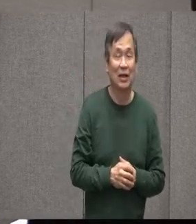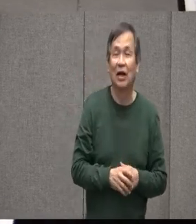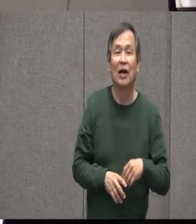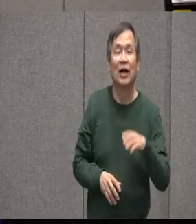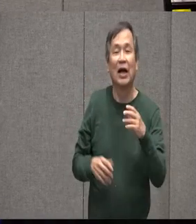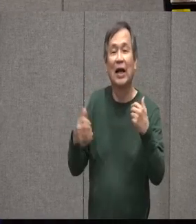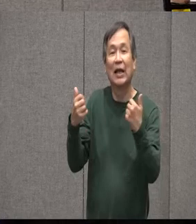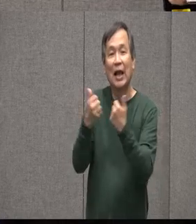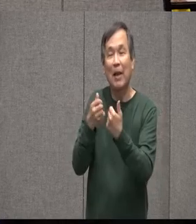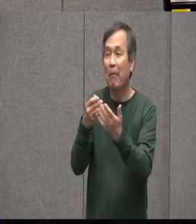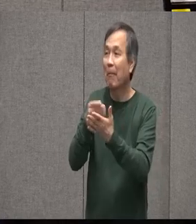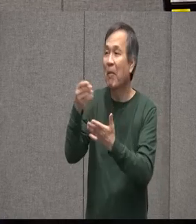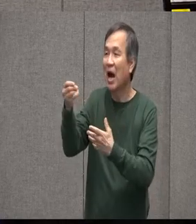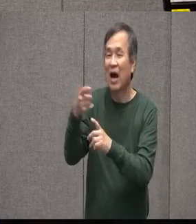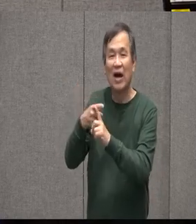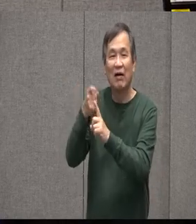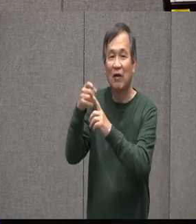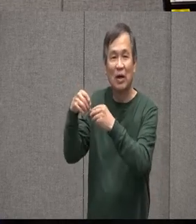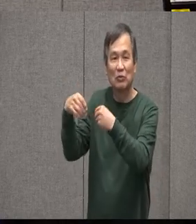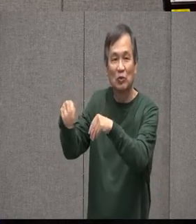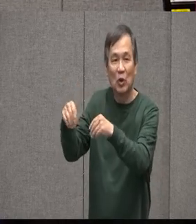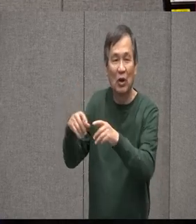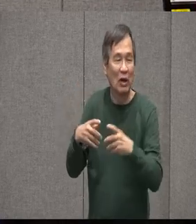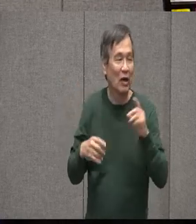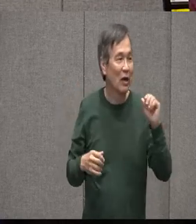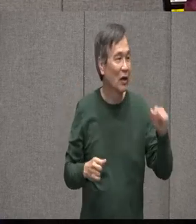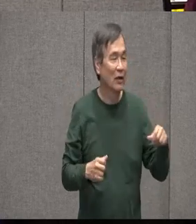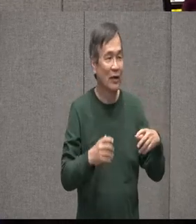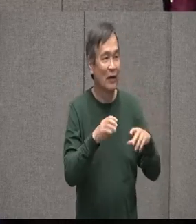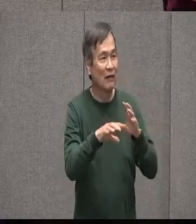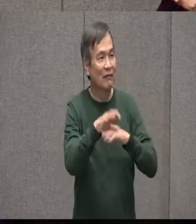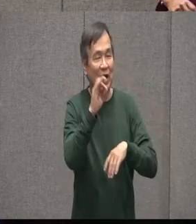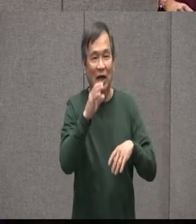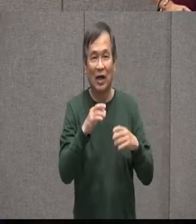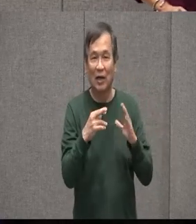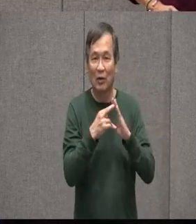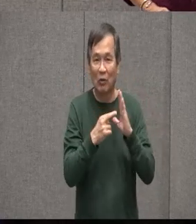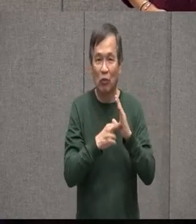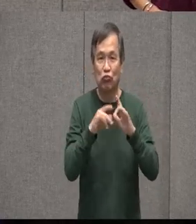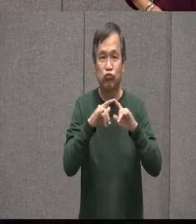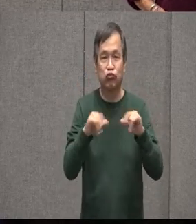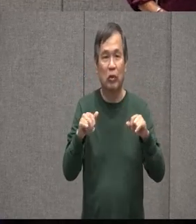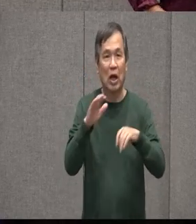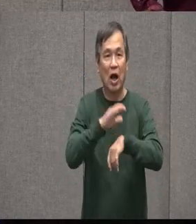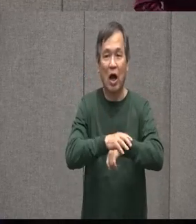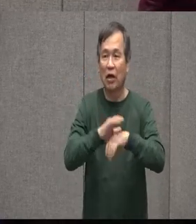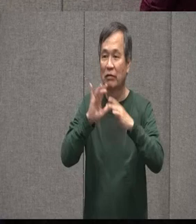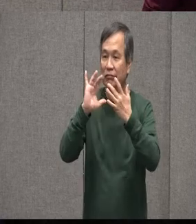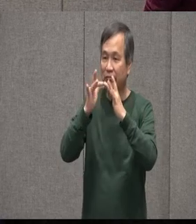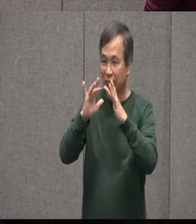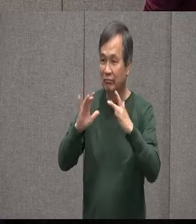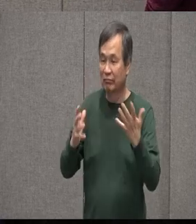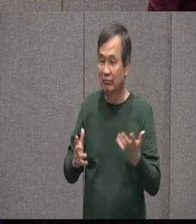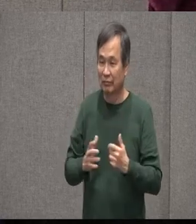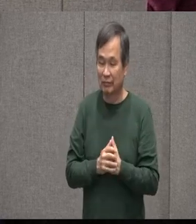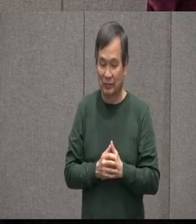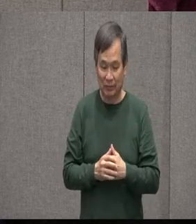just, I got directions for it and a score sheet that we have a link for you on our